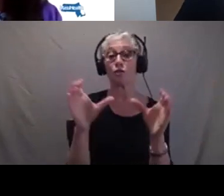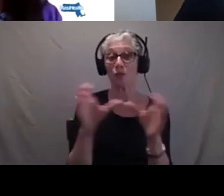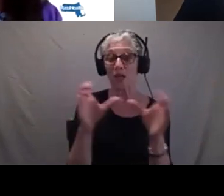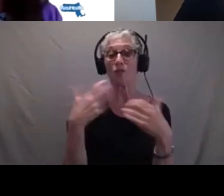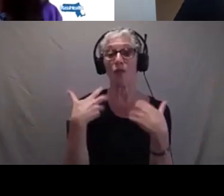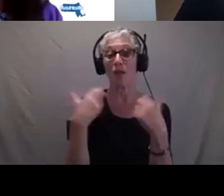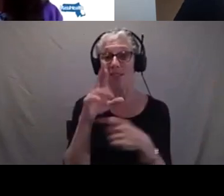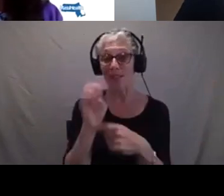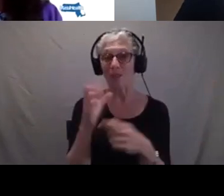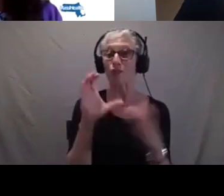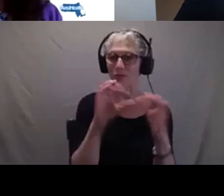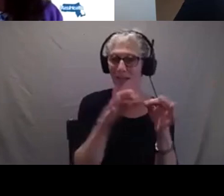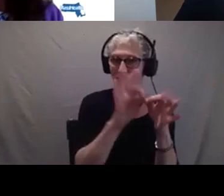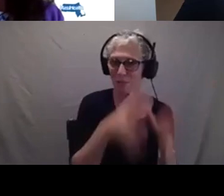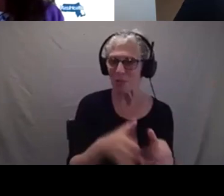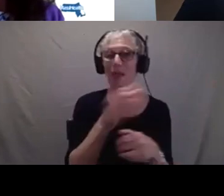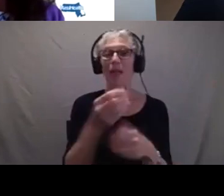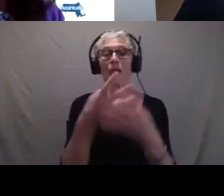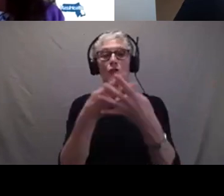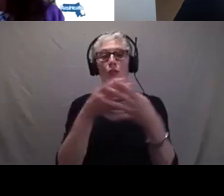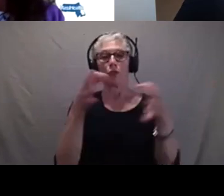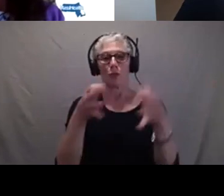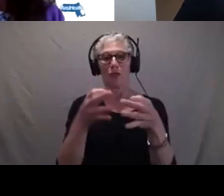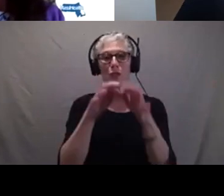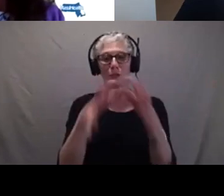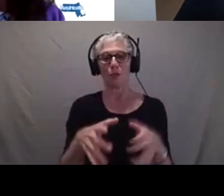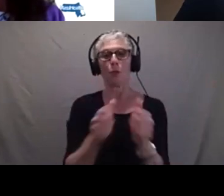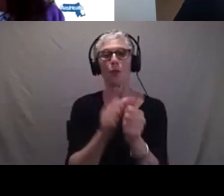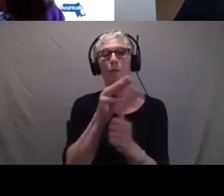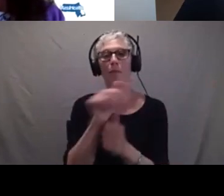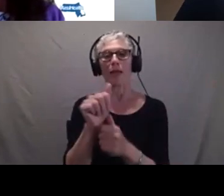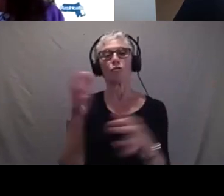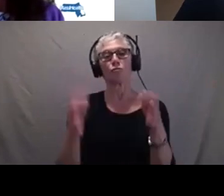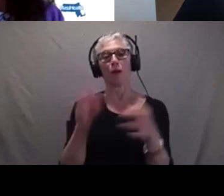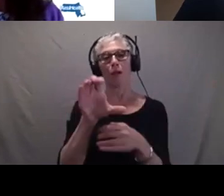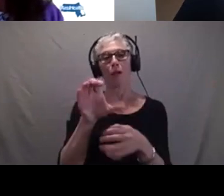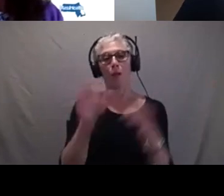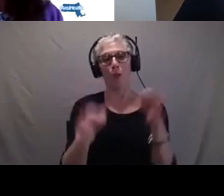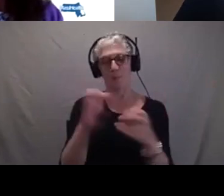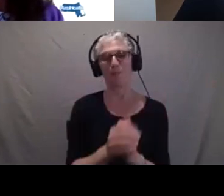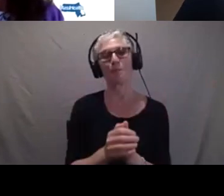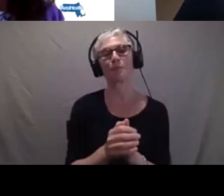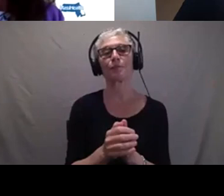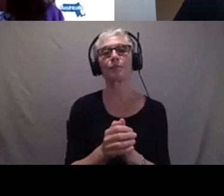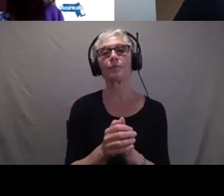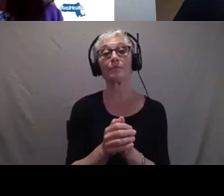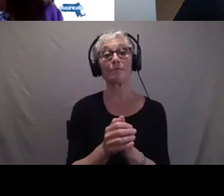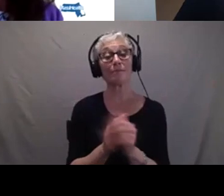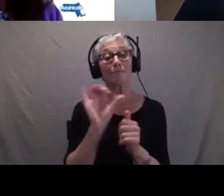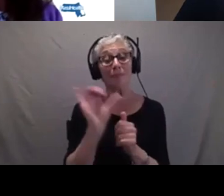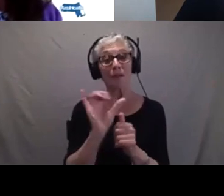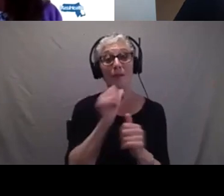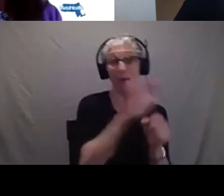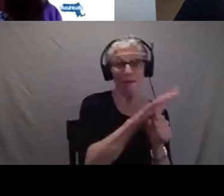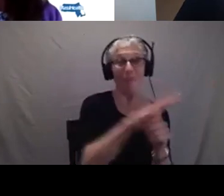Healthcare Interpreters, and a screened court interpreter through the Massachusetts Trial Court. And what's more, as if that wasn't